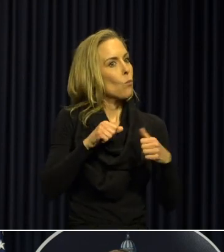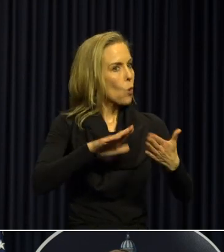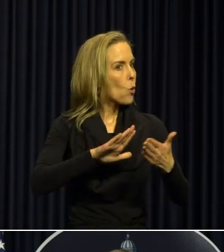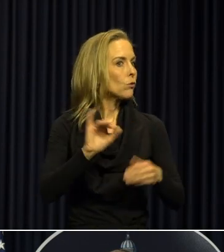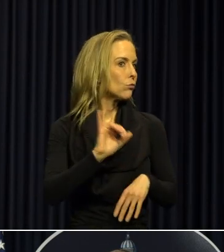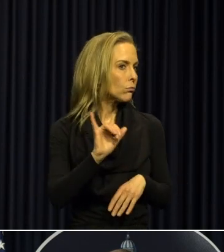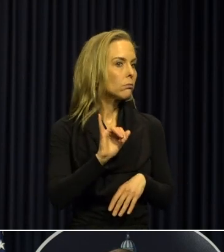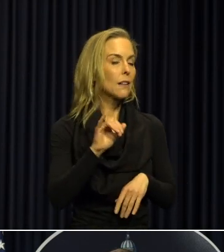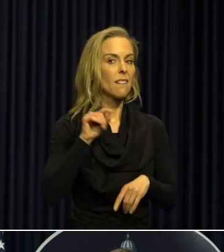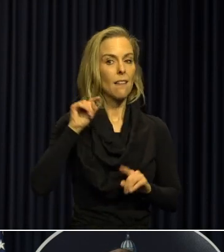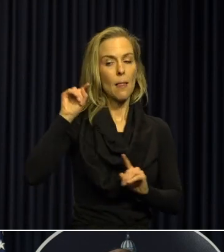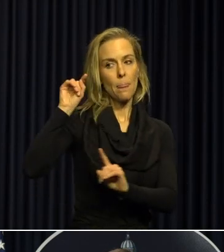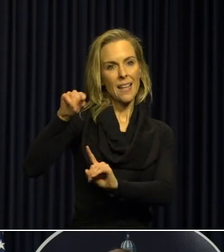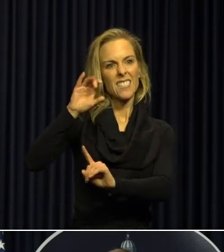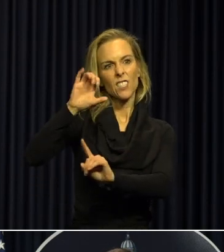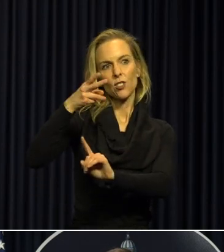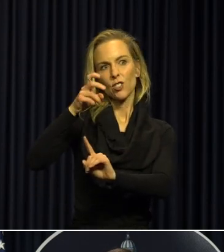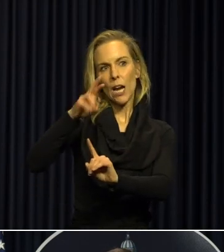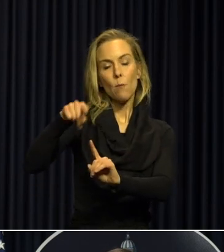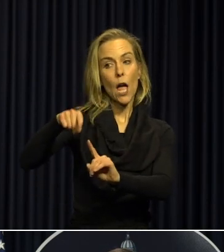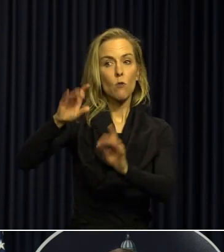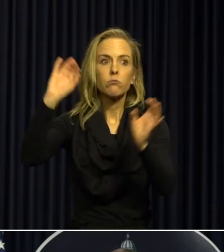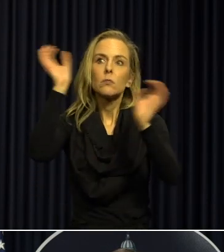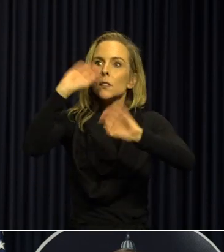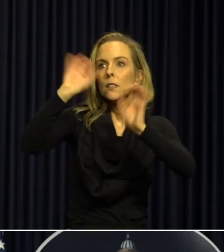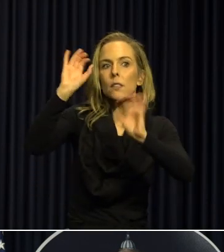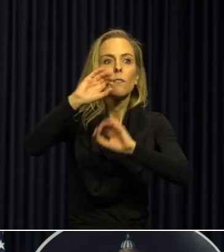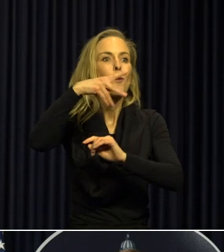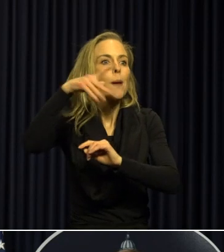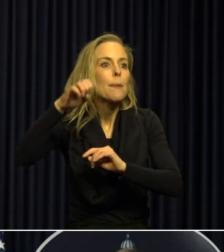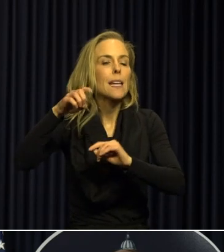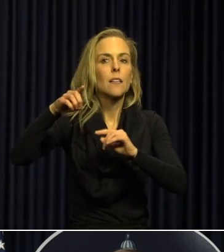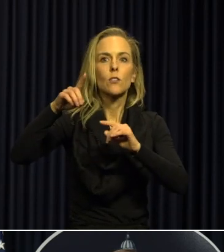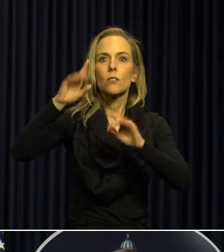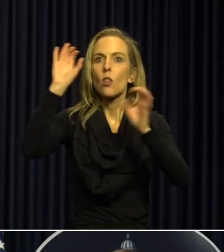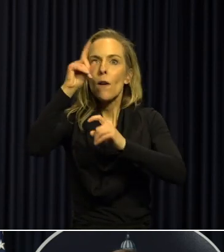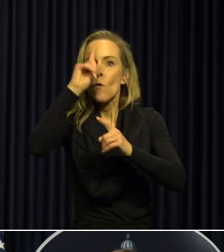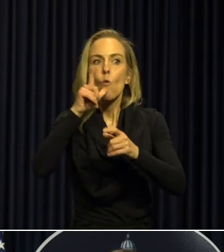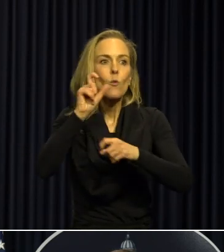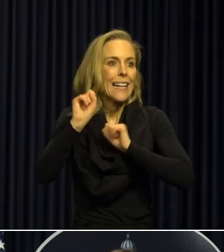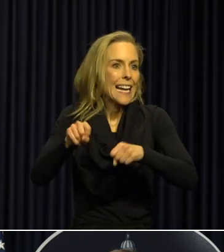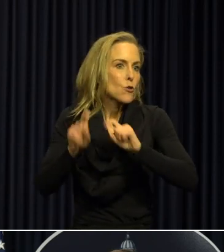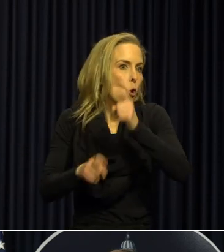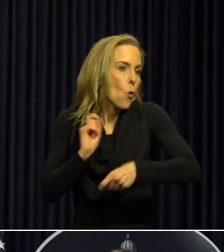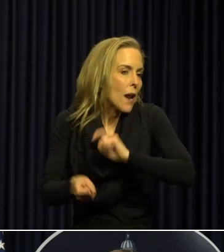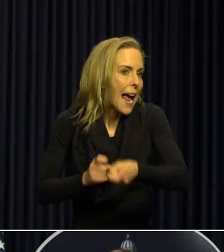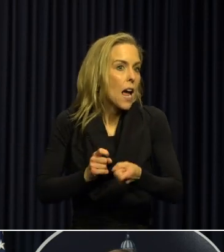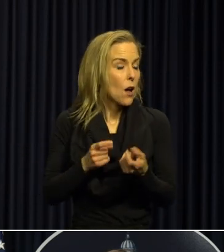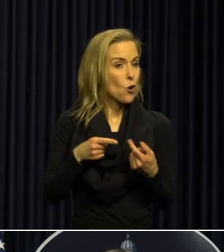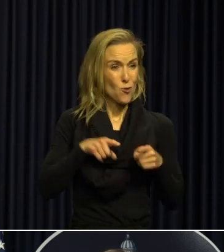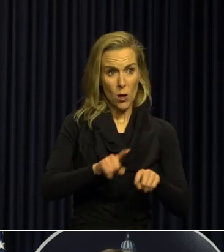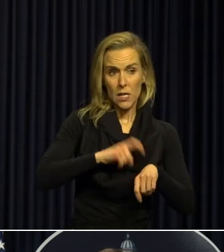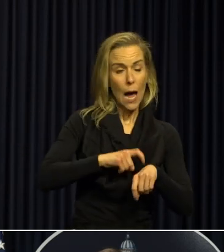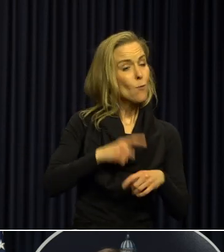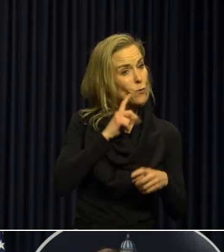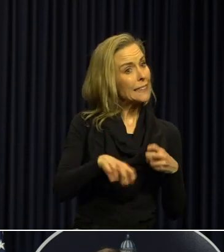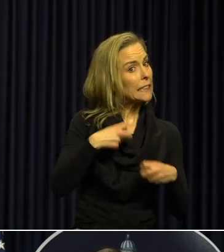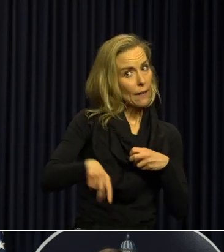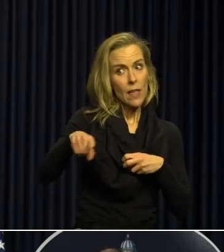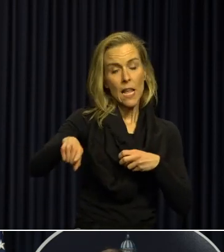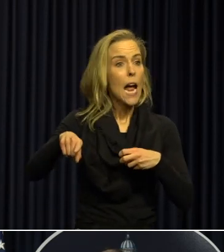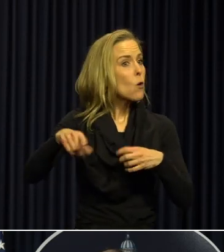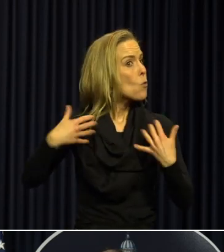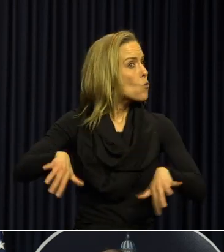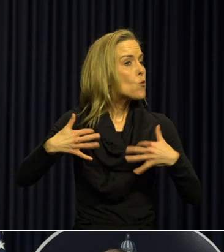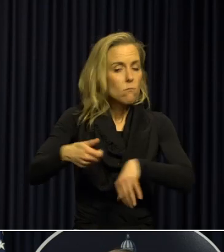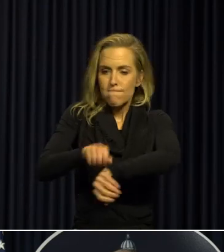that was a group that was out trying to find PPE and get donations at a time when it was incredibly difficult. And talk about unifying during